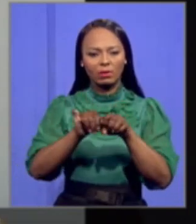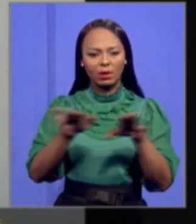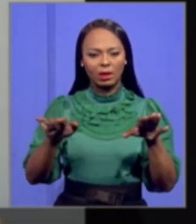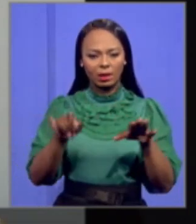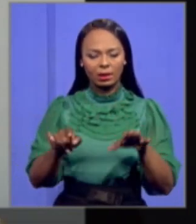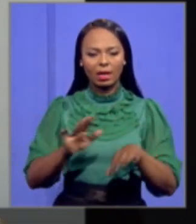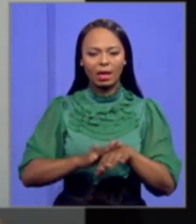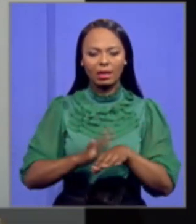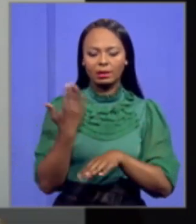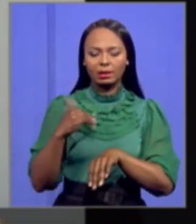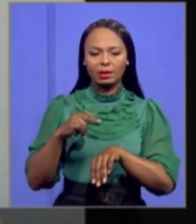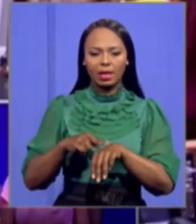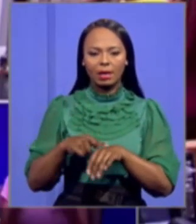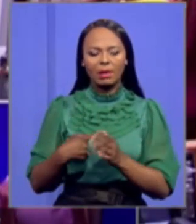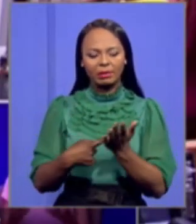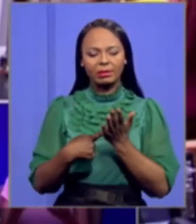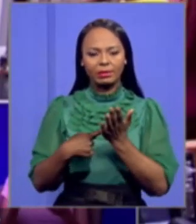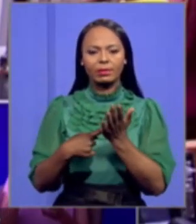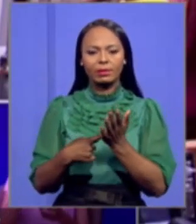when workers were struggling to access the money.